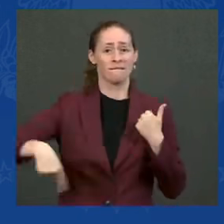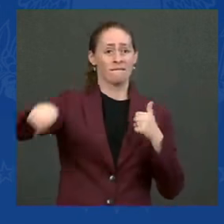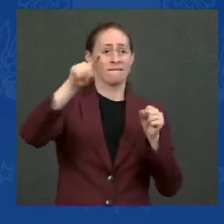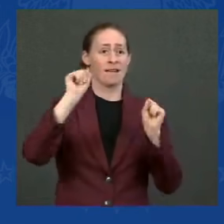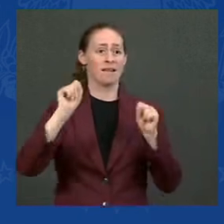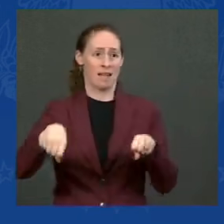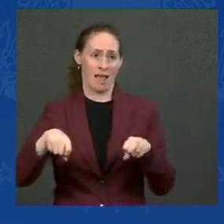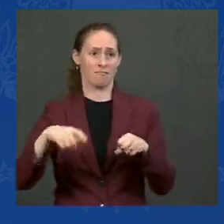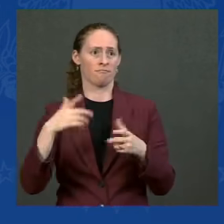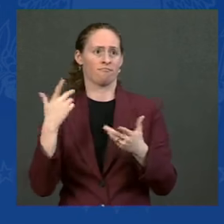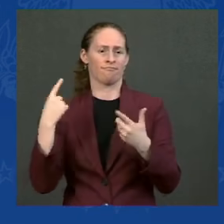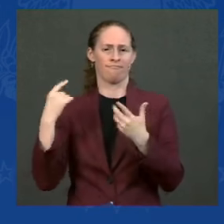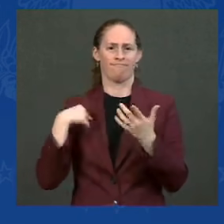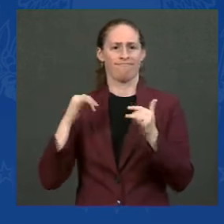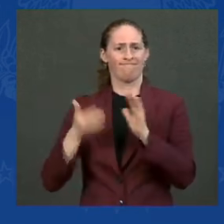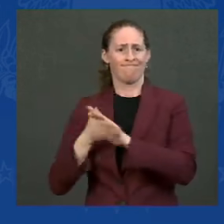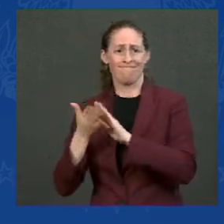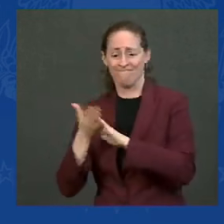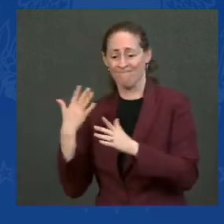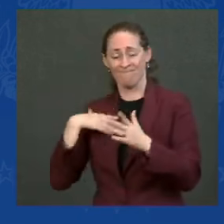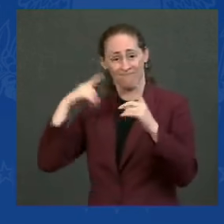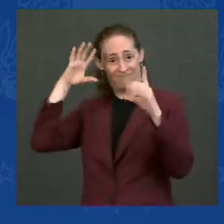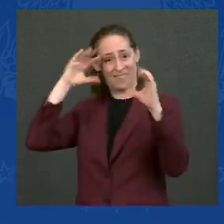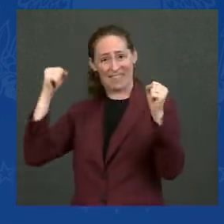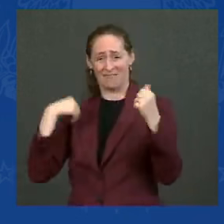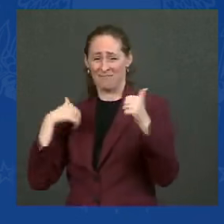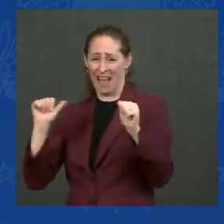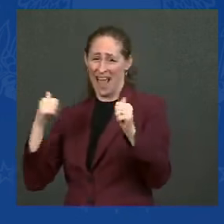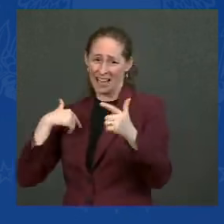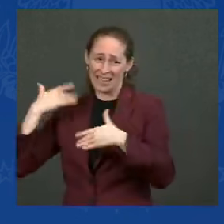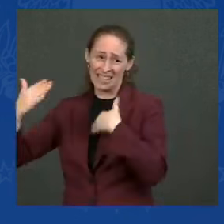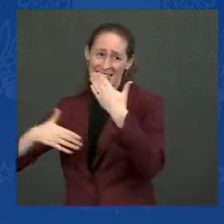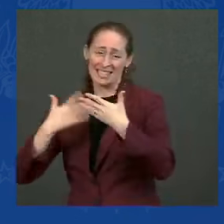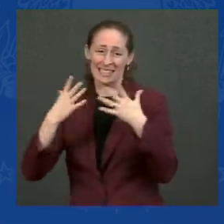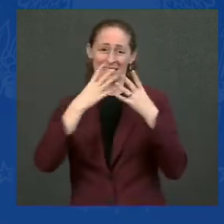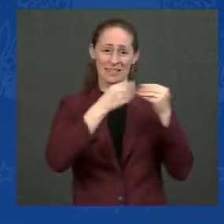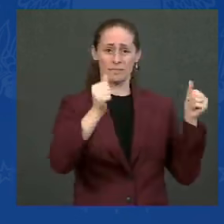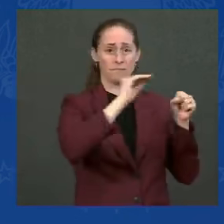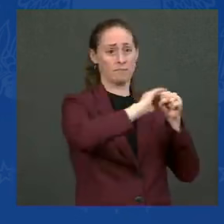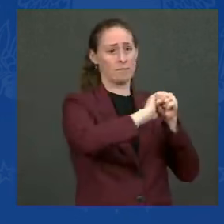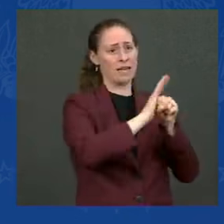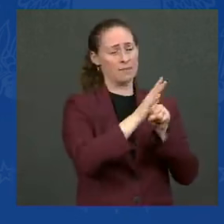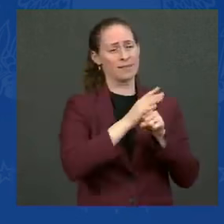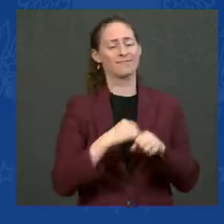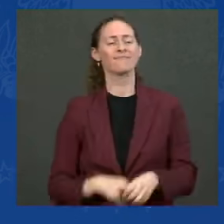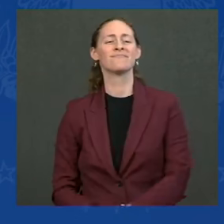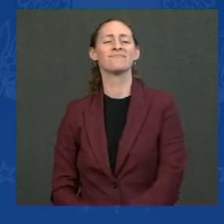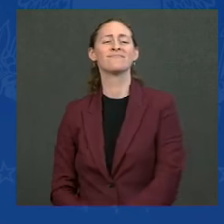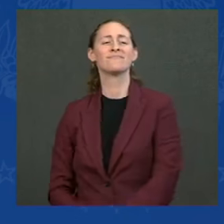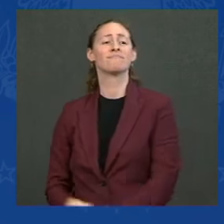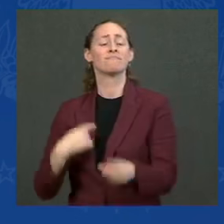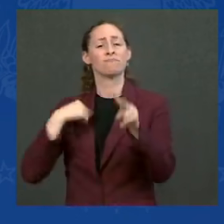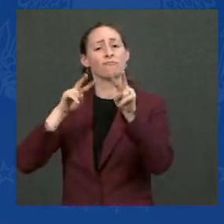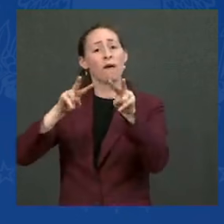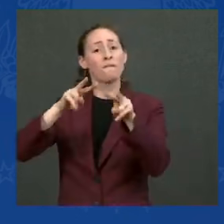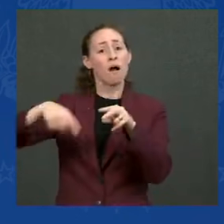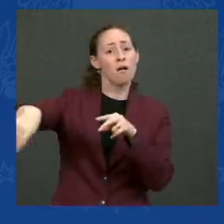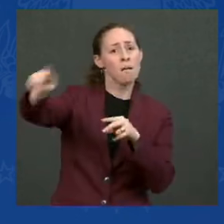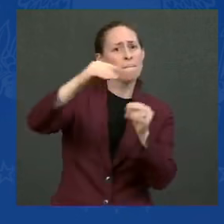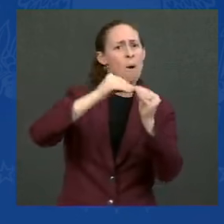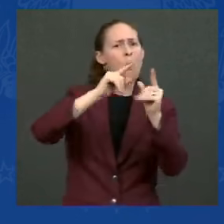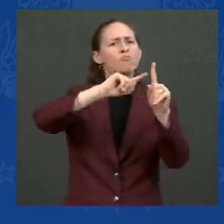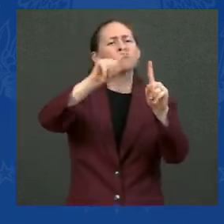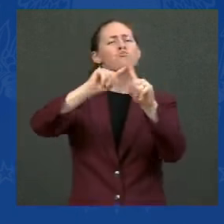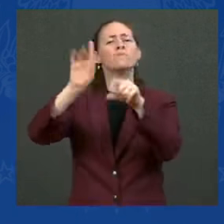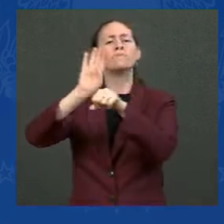continue to do everything I can to get us out of this pandemic. I look forward to more businesses joining that effort.